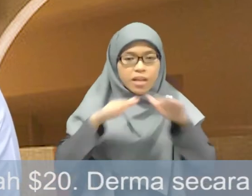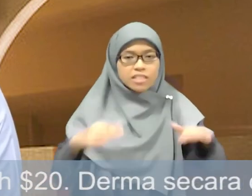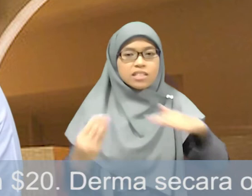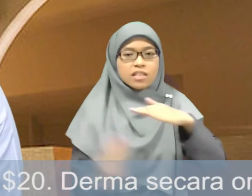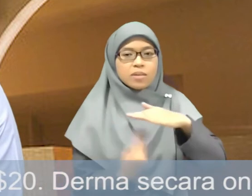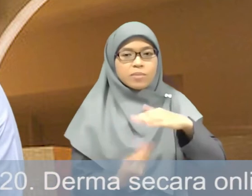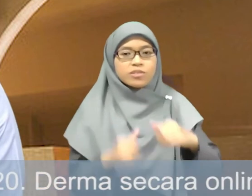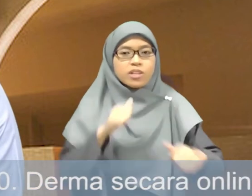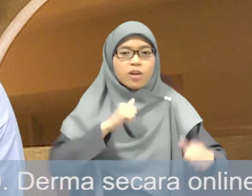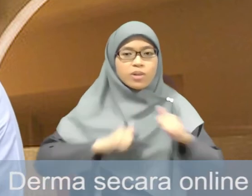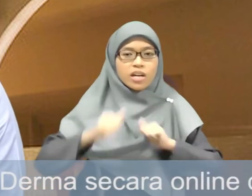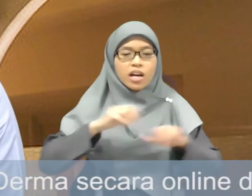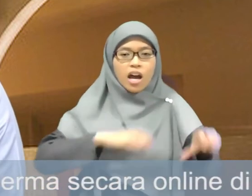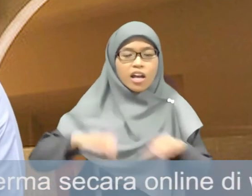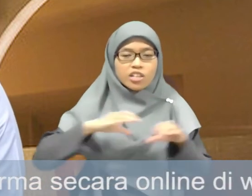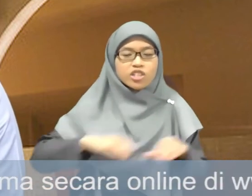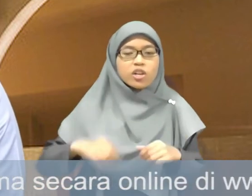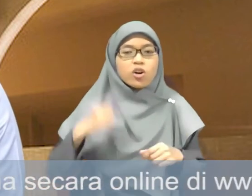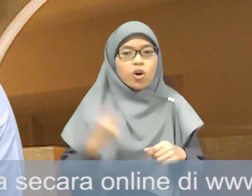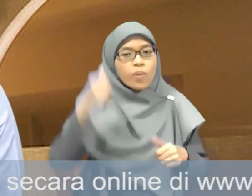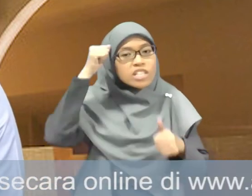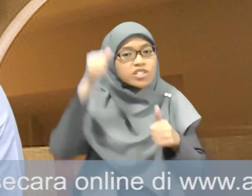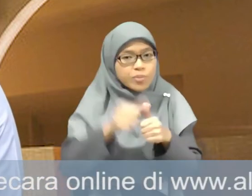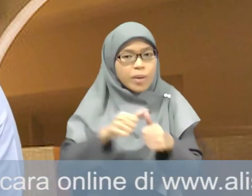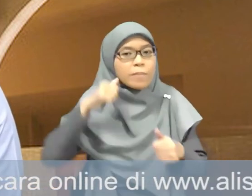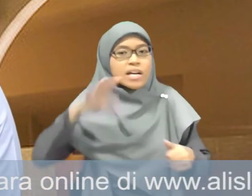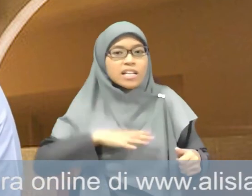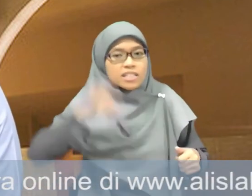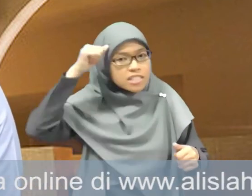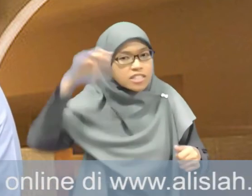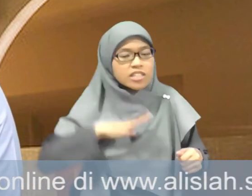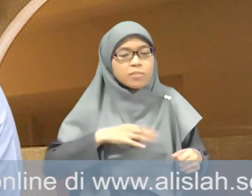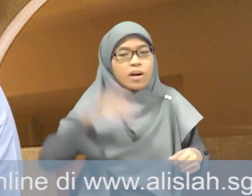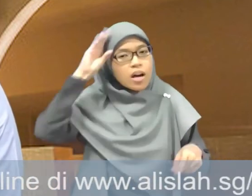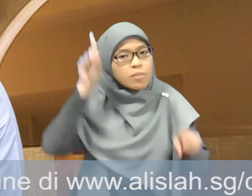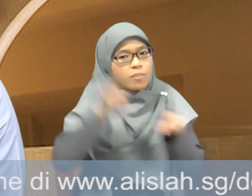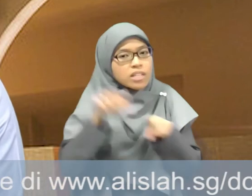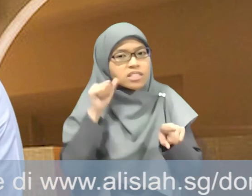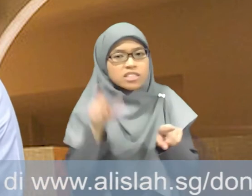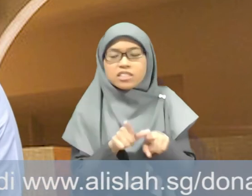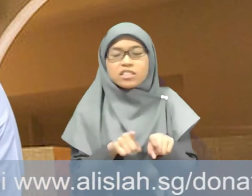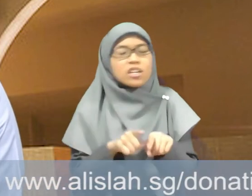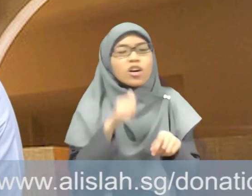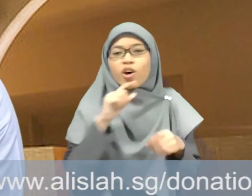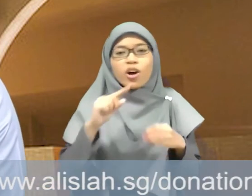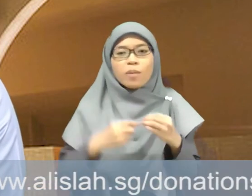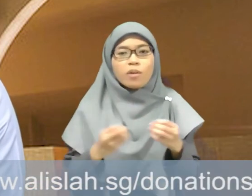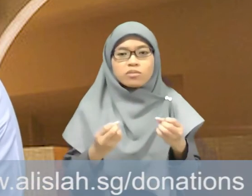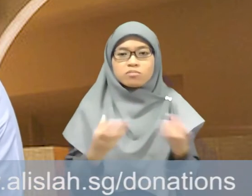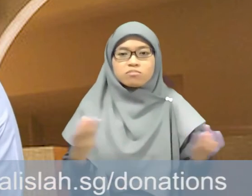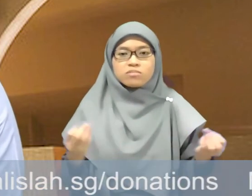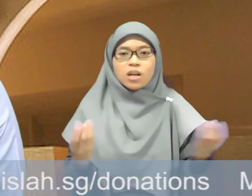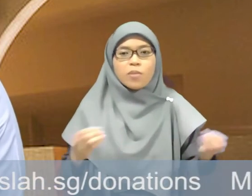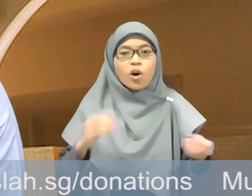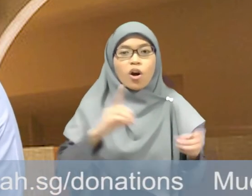worship or our general deeds. Those are the things that matters to Allah subhanahu wa ta'ala. With that, I conclude